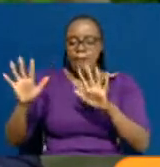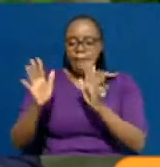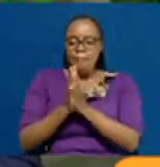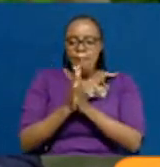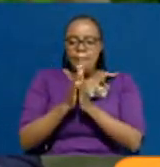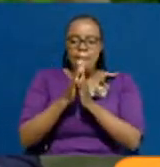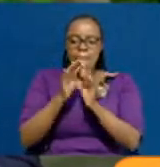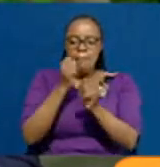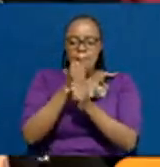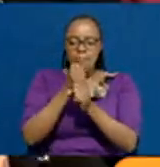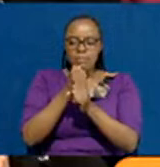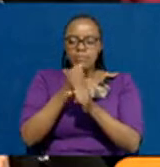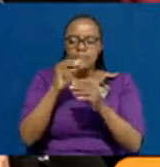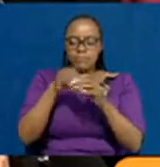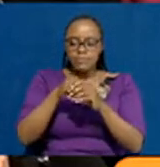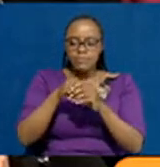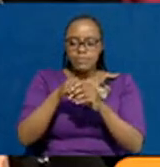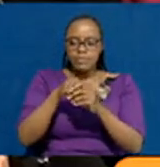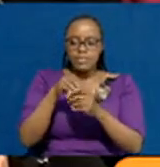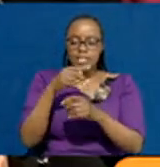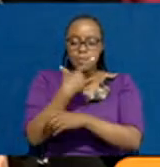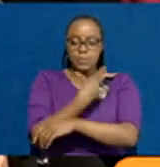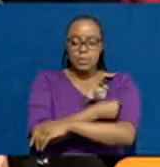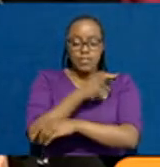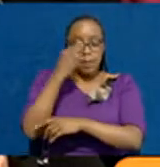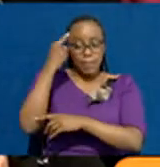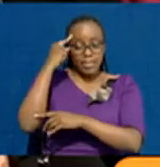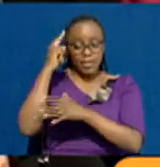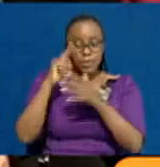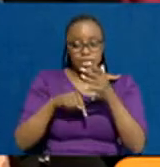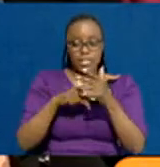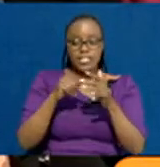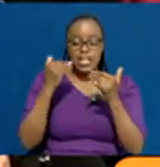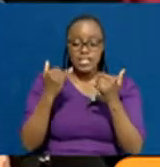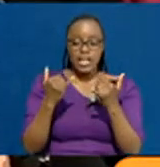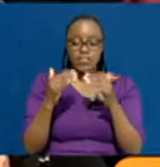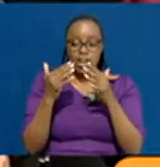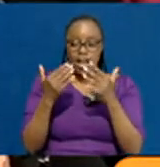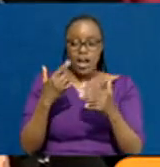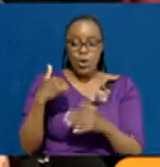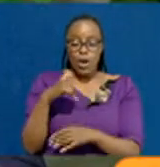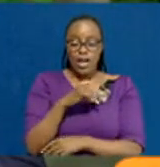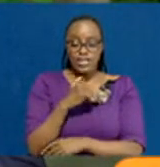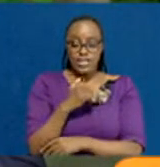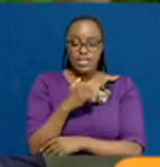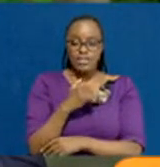even in the routine immunization. So I think it is now how we